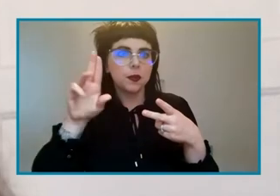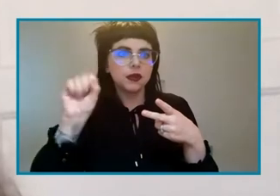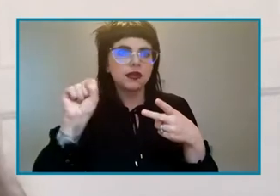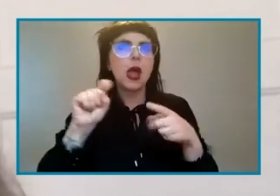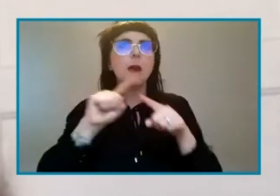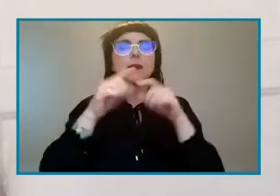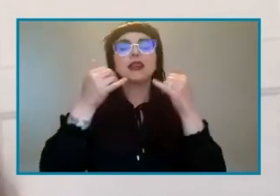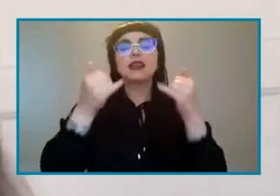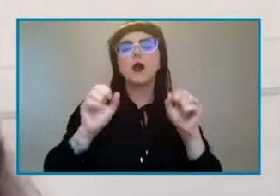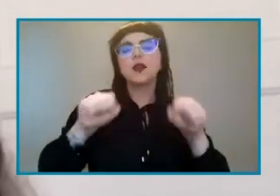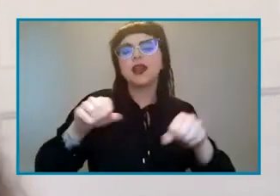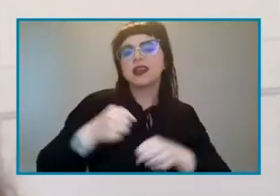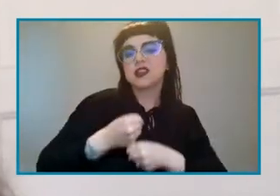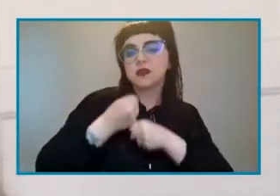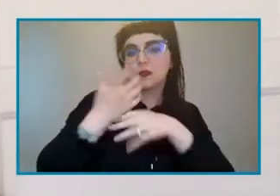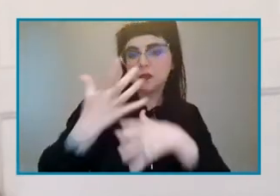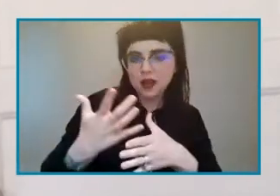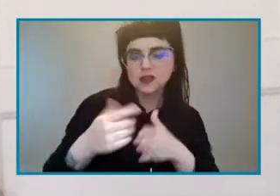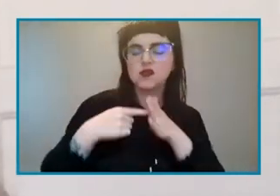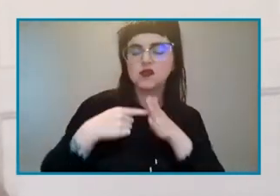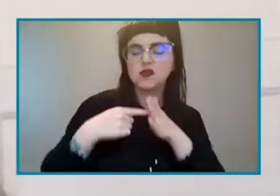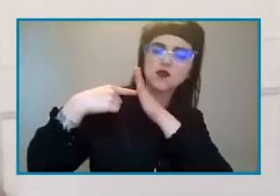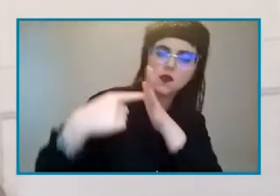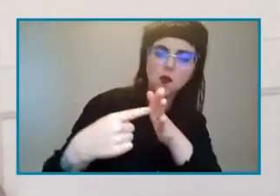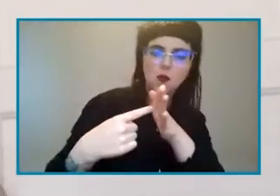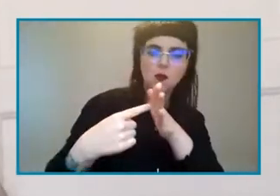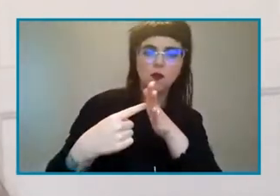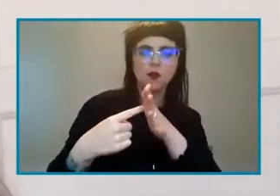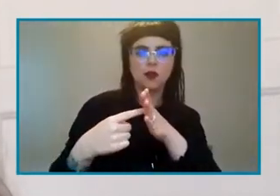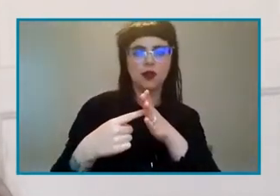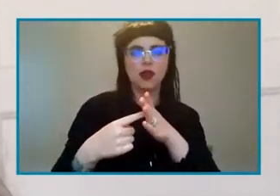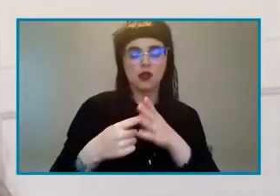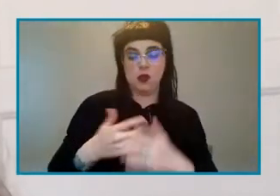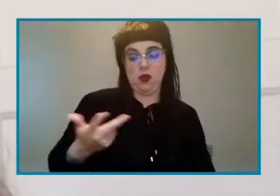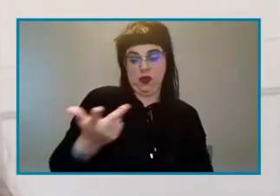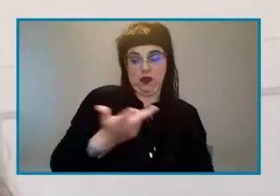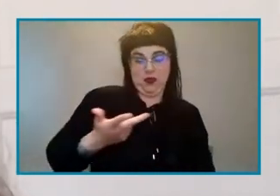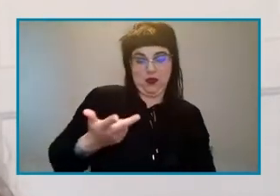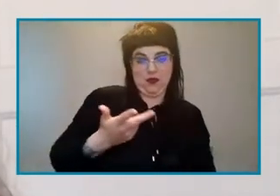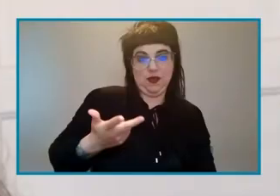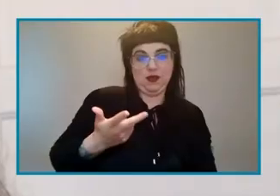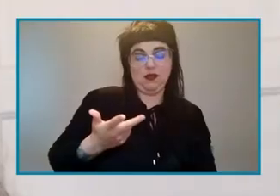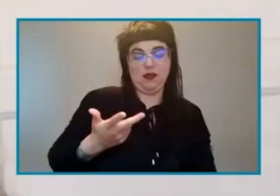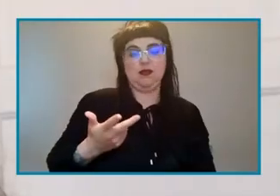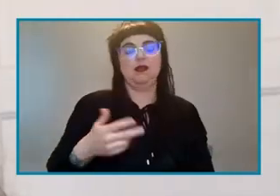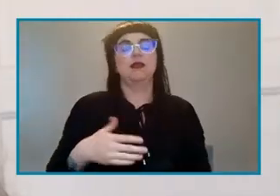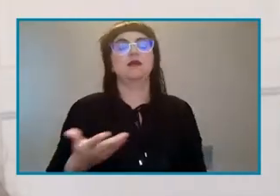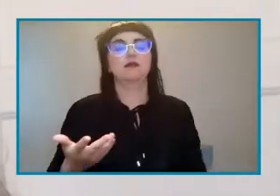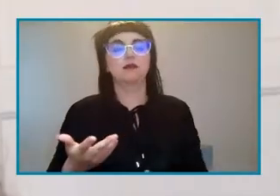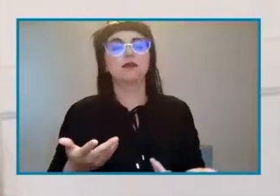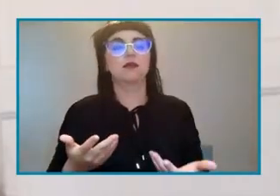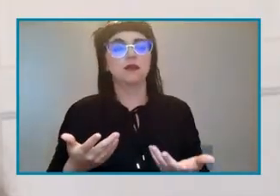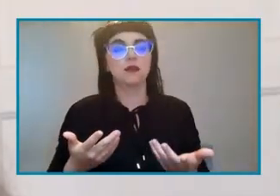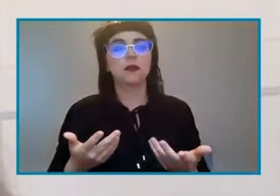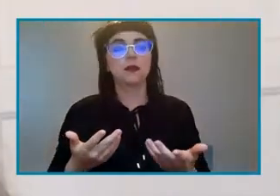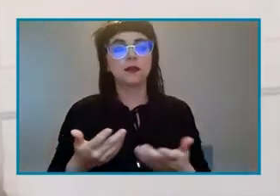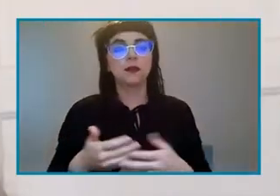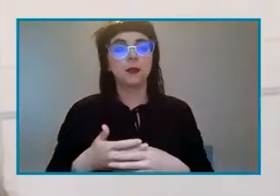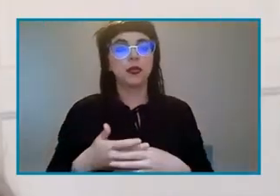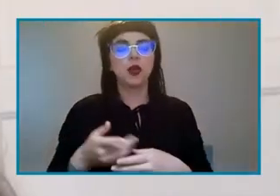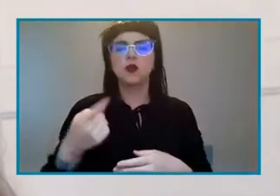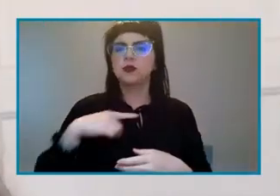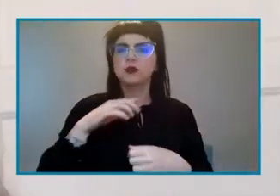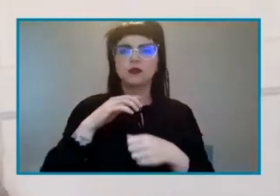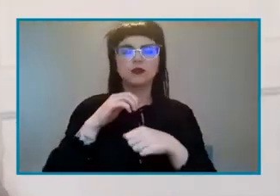of us and the five of us actually with Kelly and Hannah, and create a